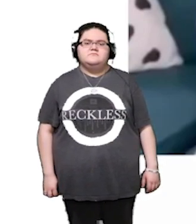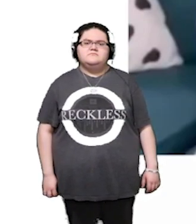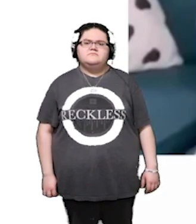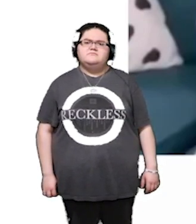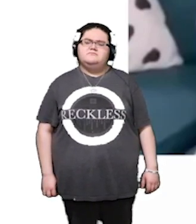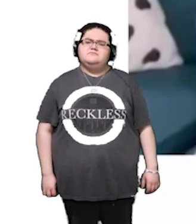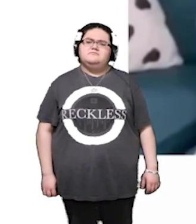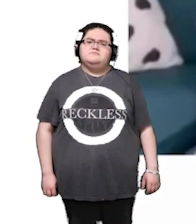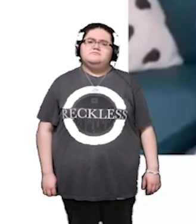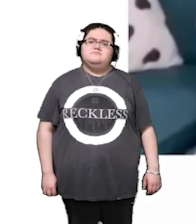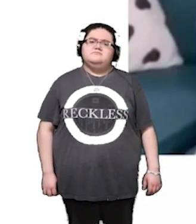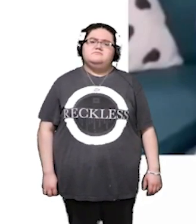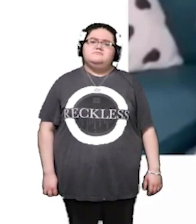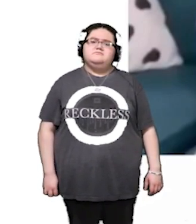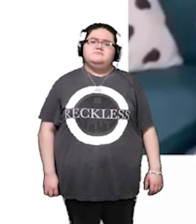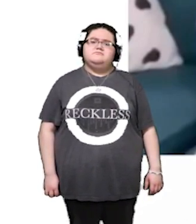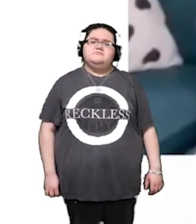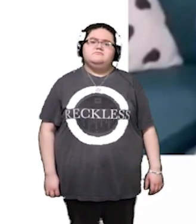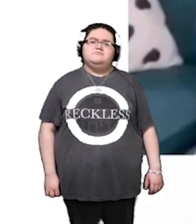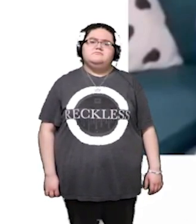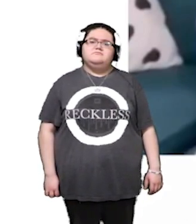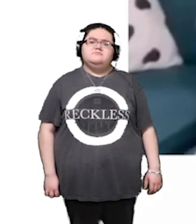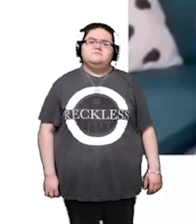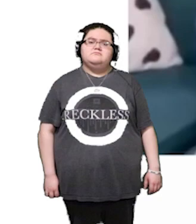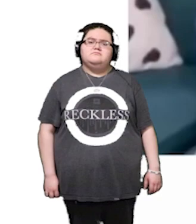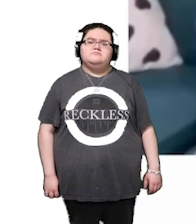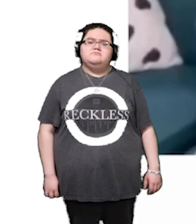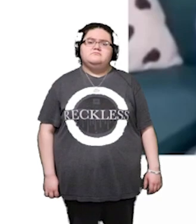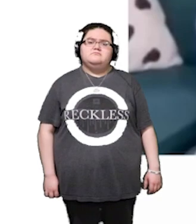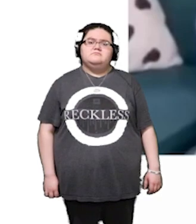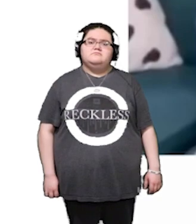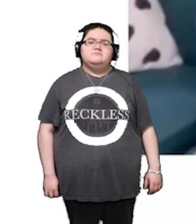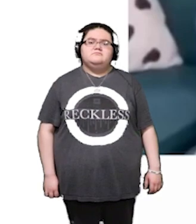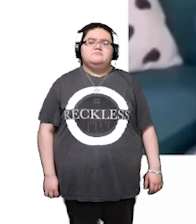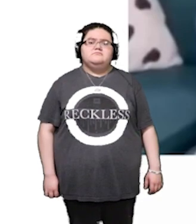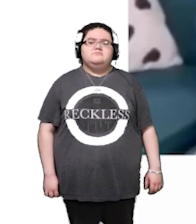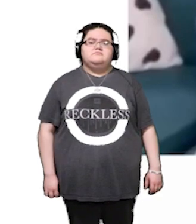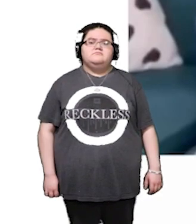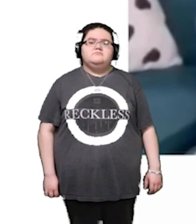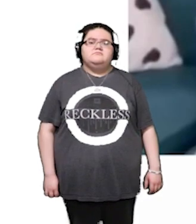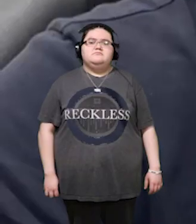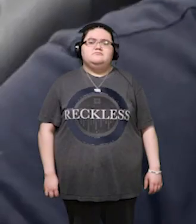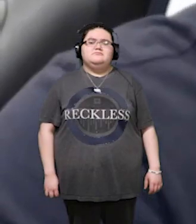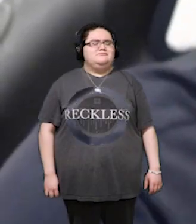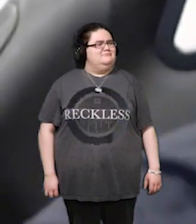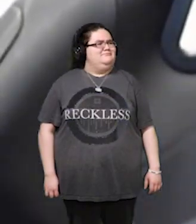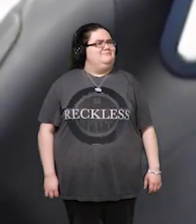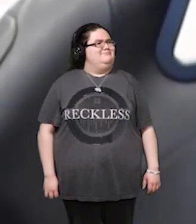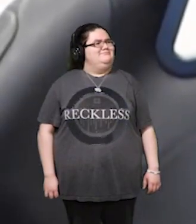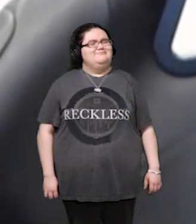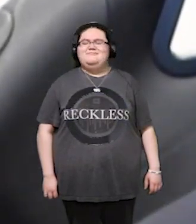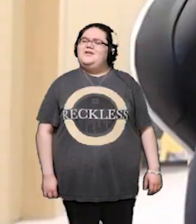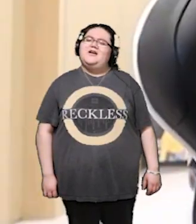in bars, cars, closets, trains, basically. I mean, shit, I had a couple